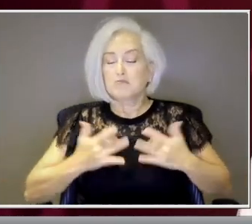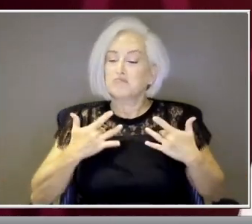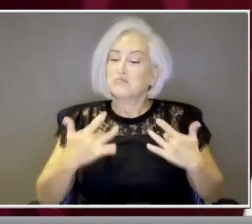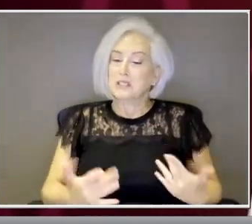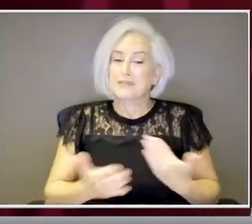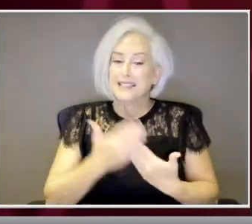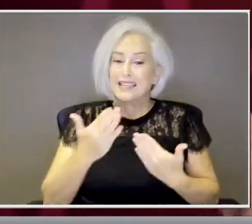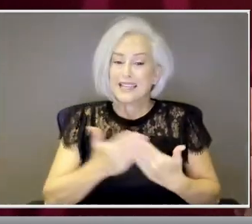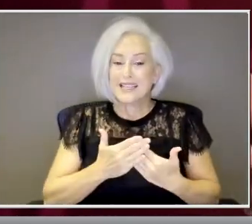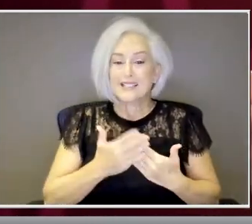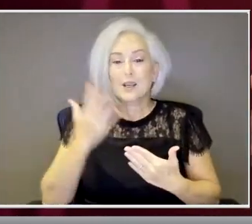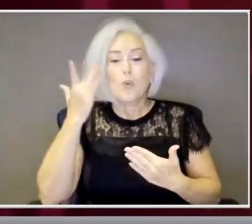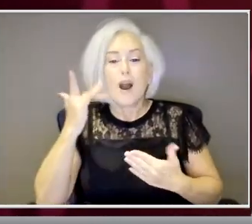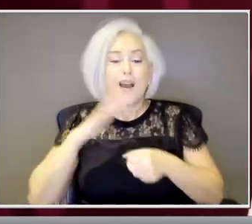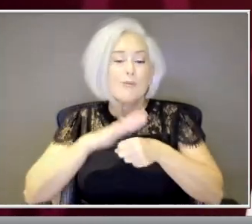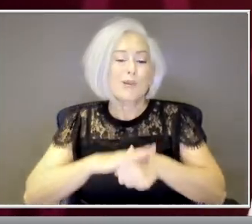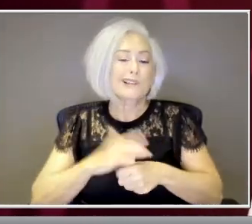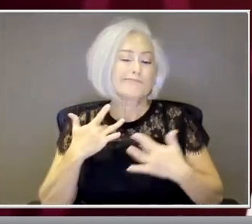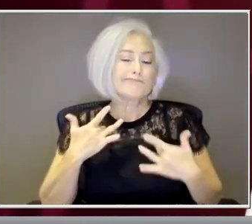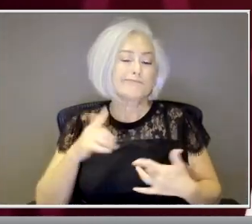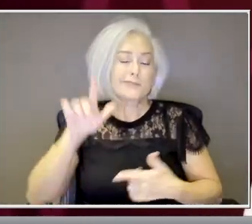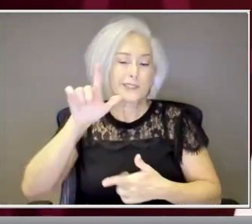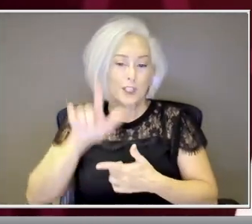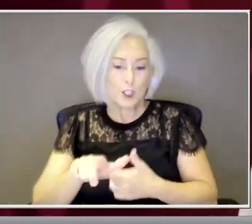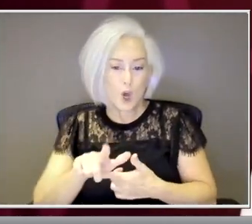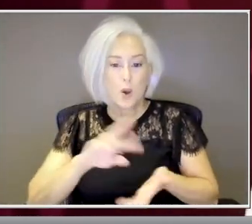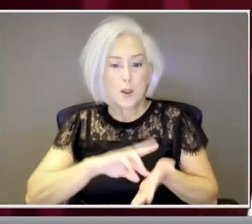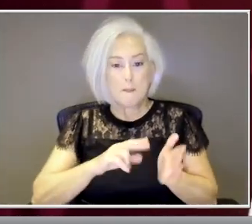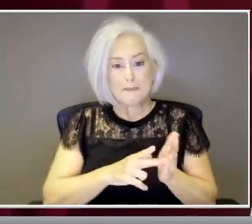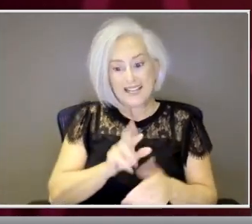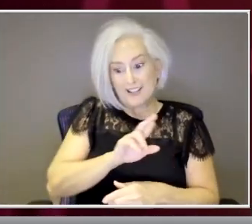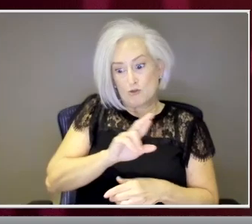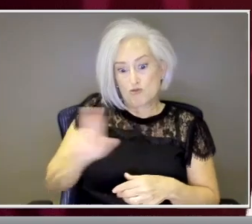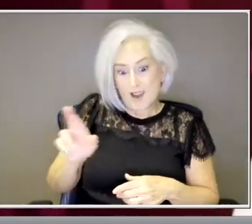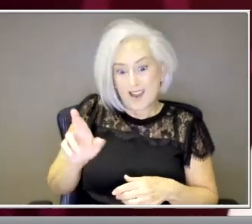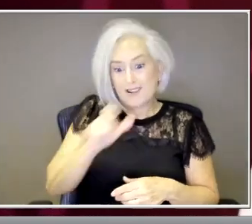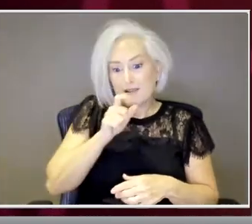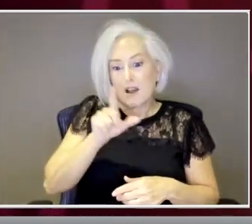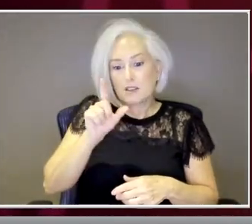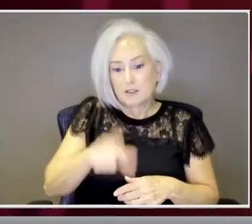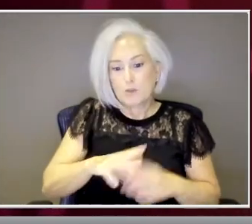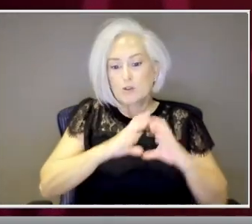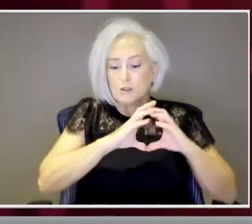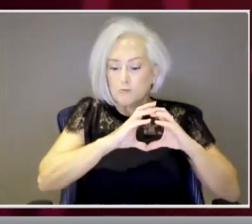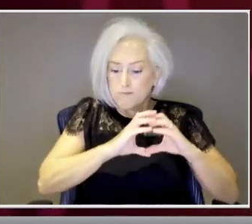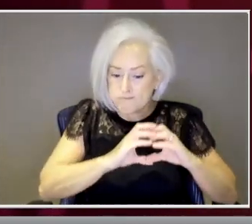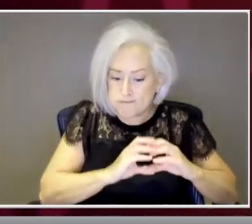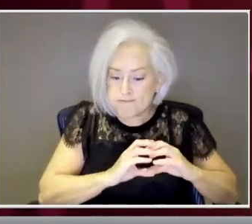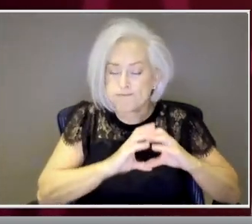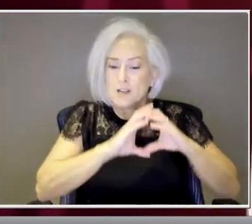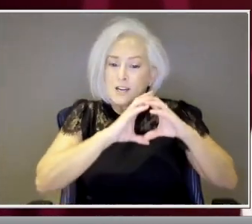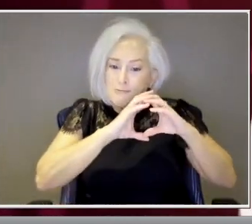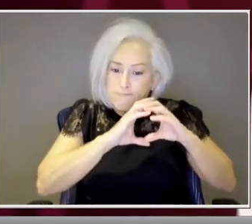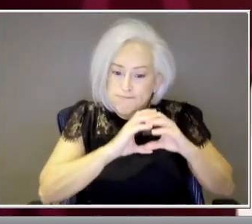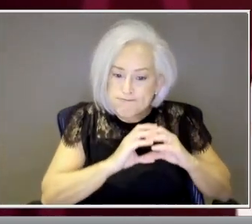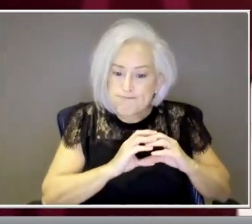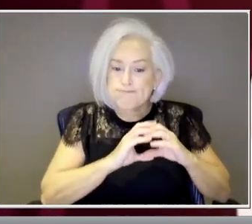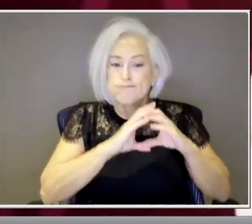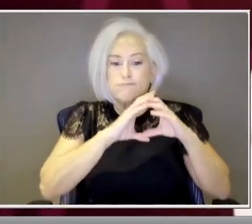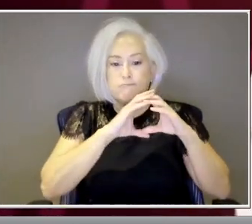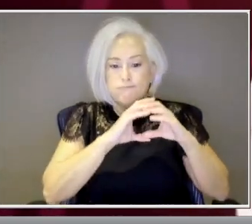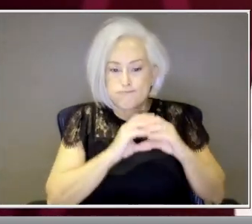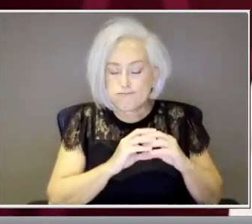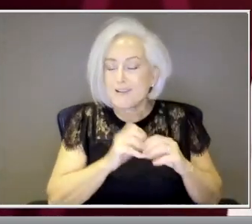side of the heart is not designed to pump against high resistance and high pressure. And when you have pulmonary hypertension